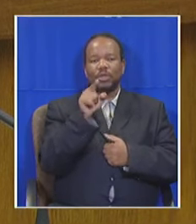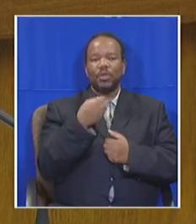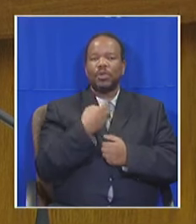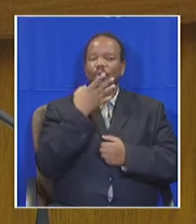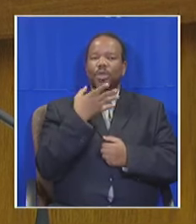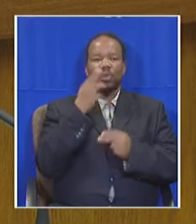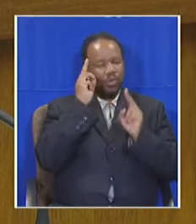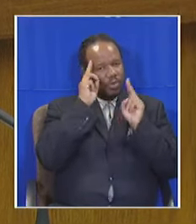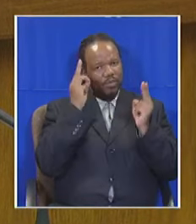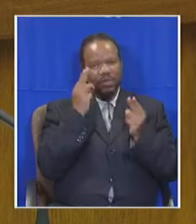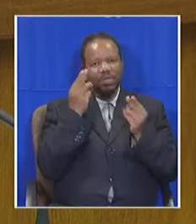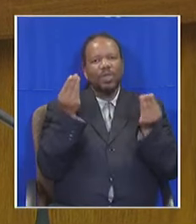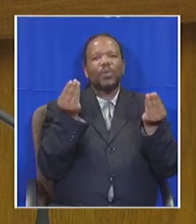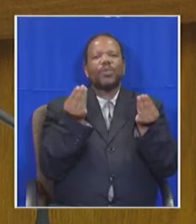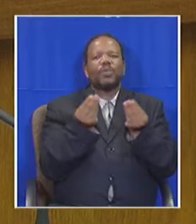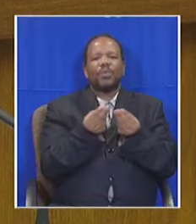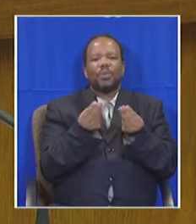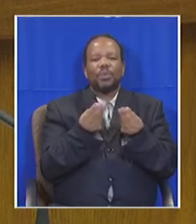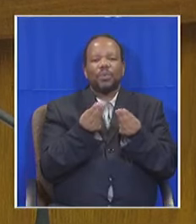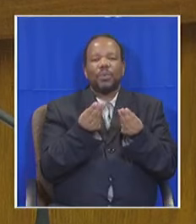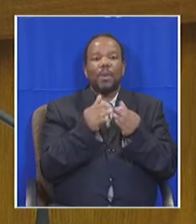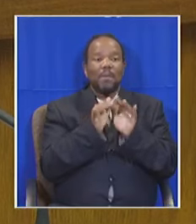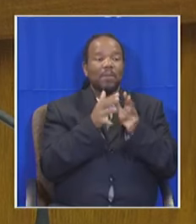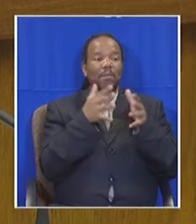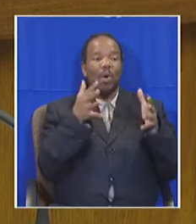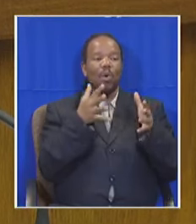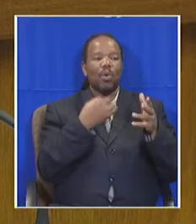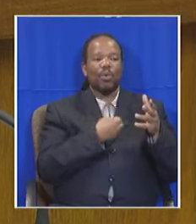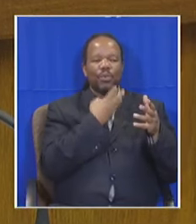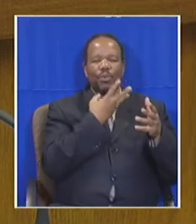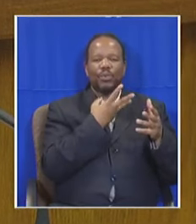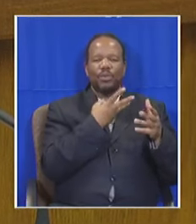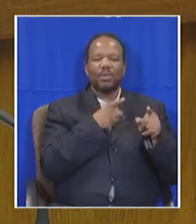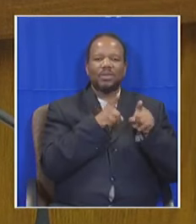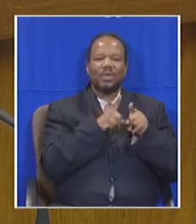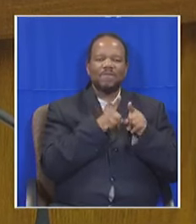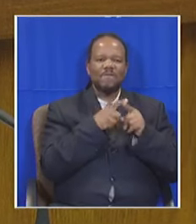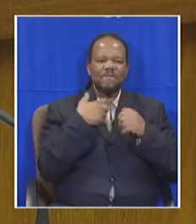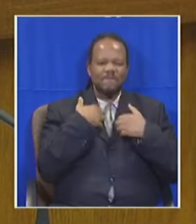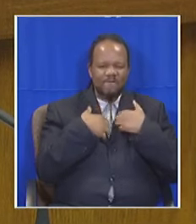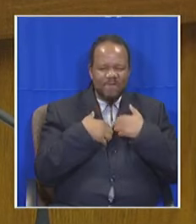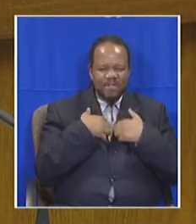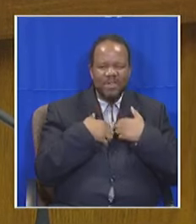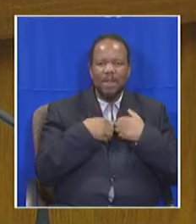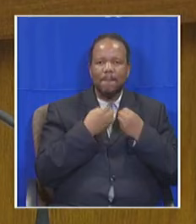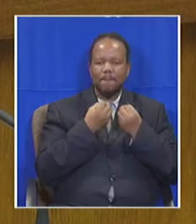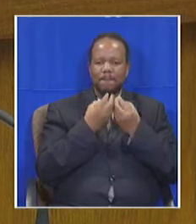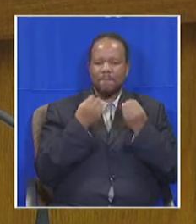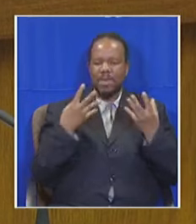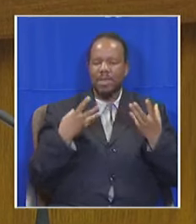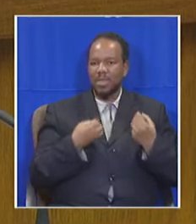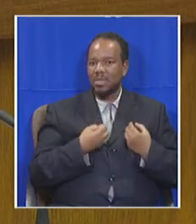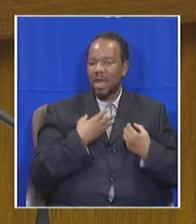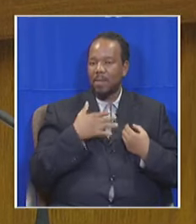elite portion of our youth. If the frustrations of the millions of young people in